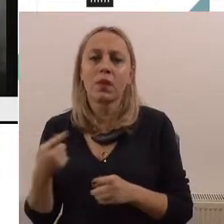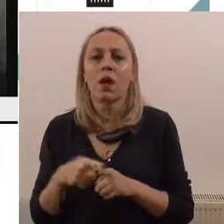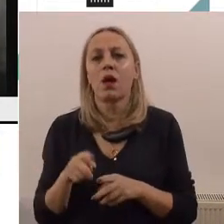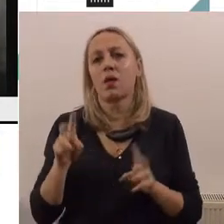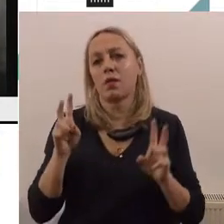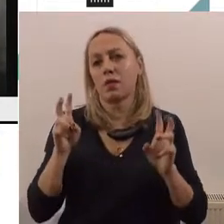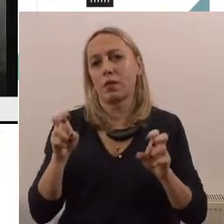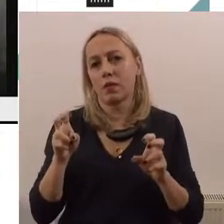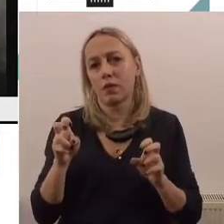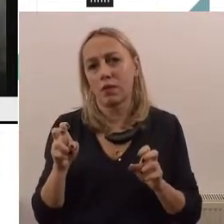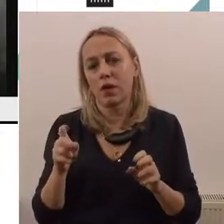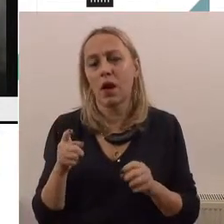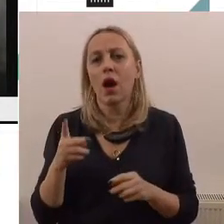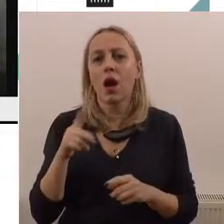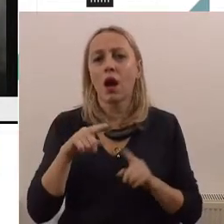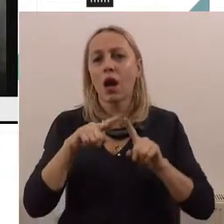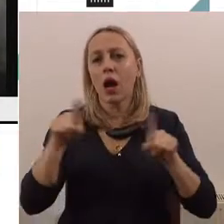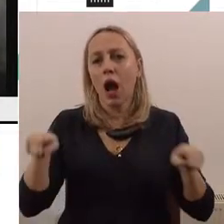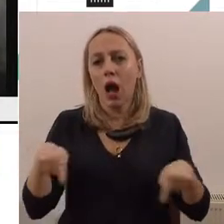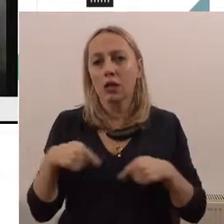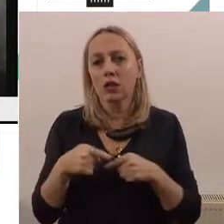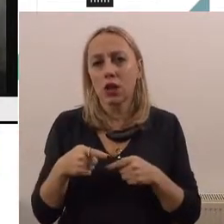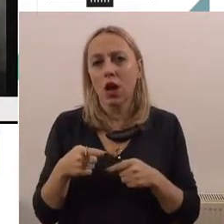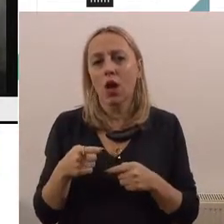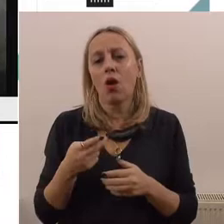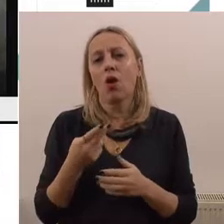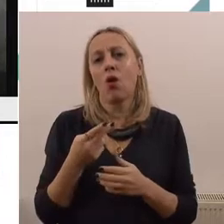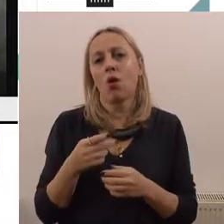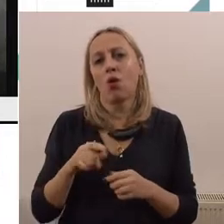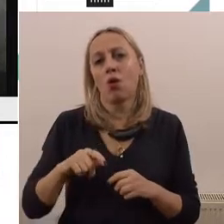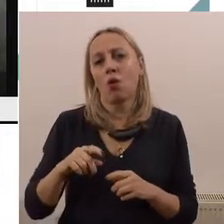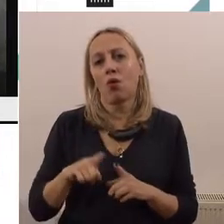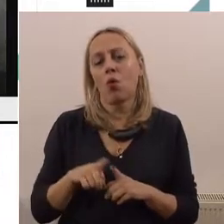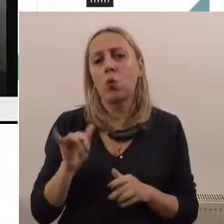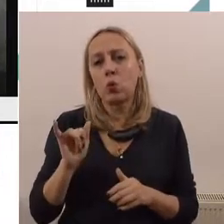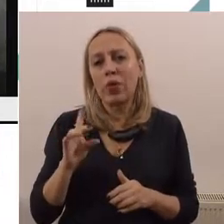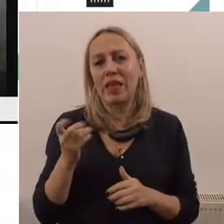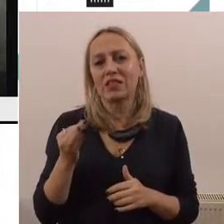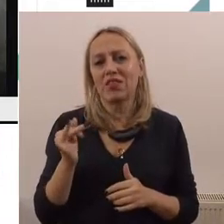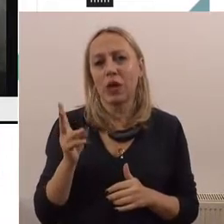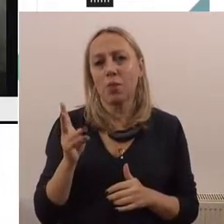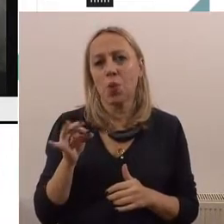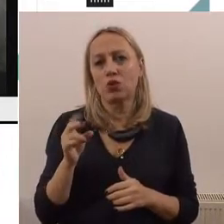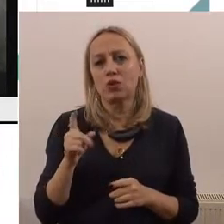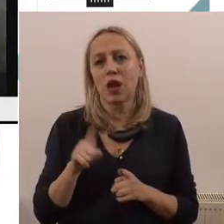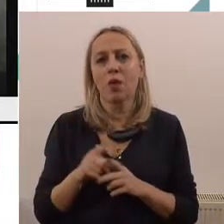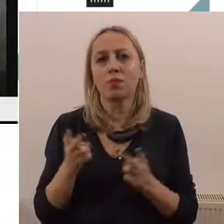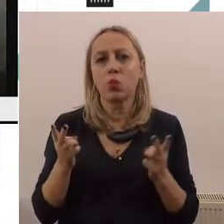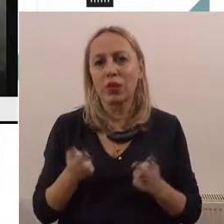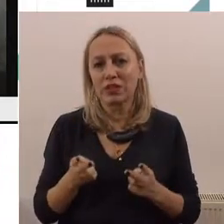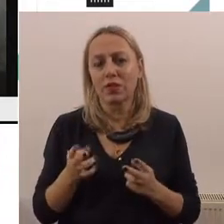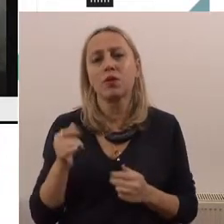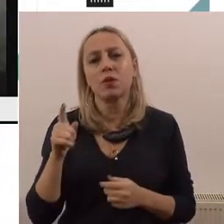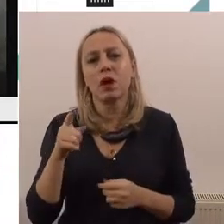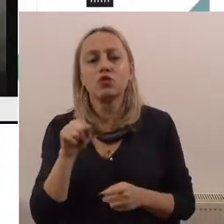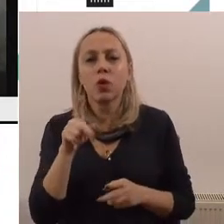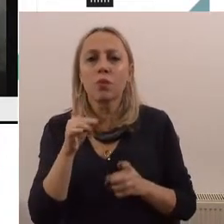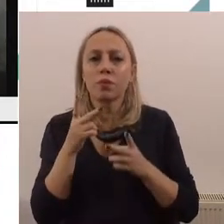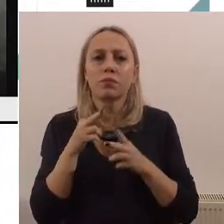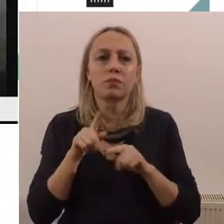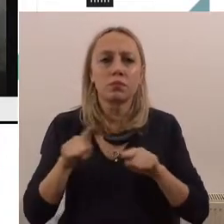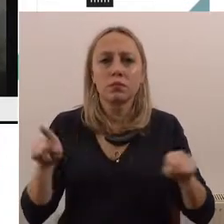being broadcast to various social networks. This year it's called the Map of